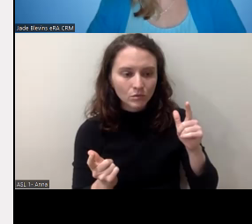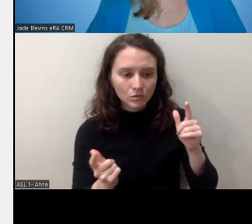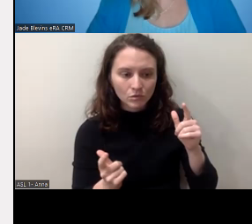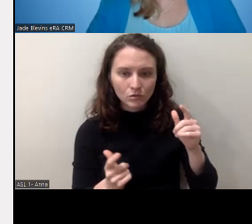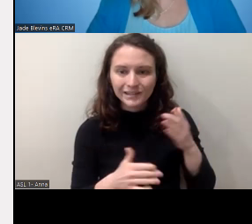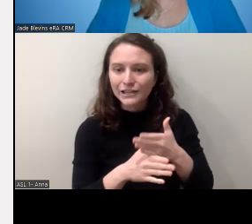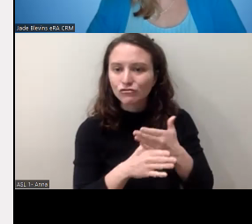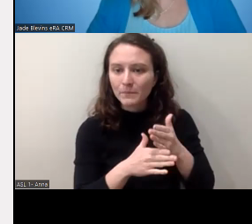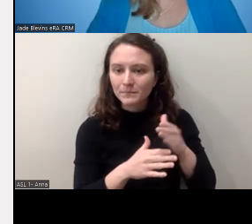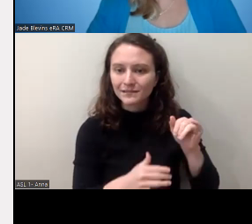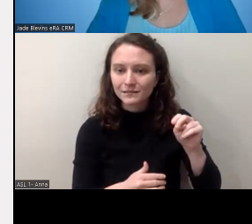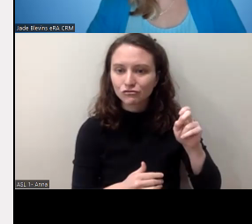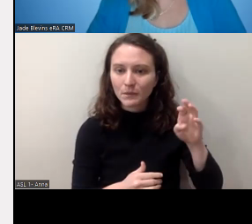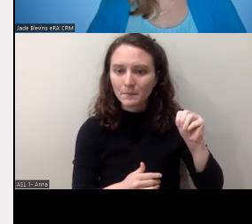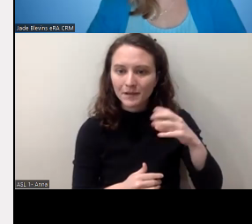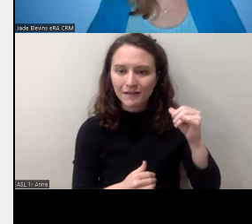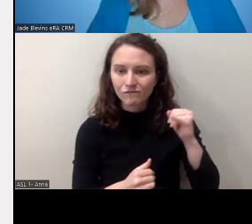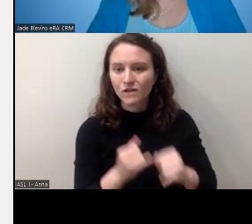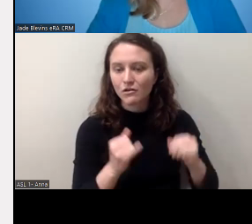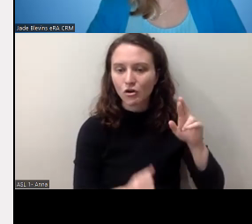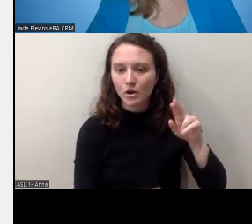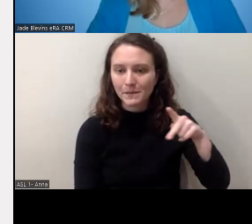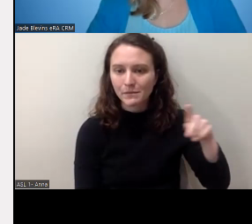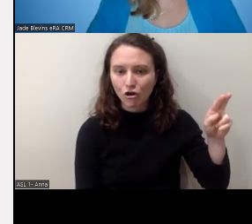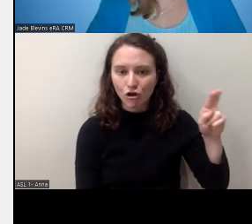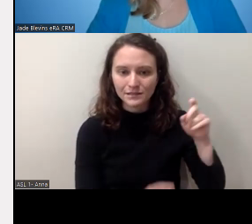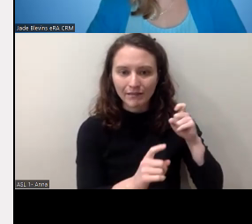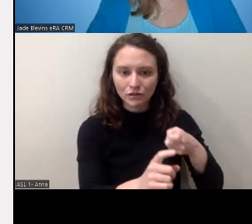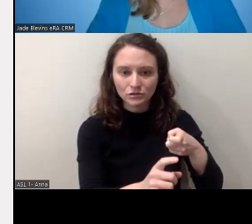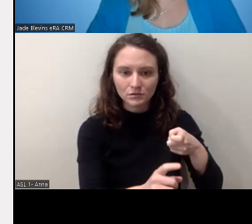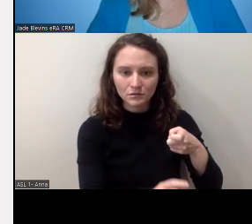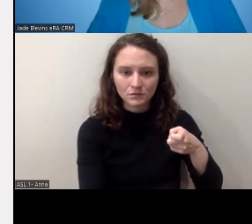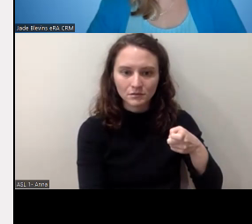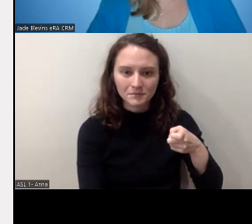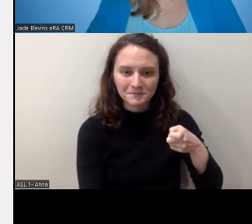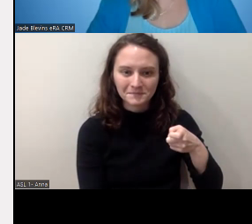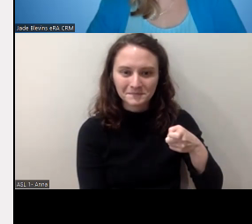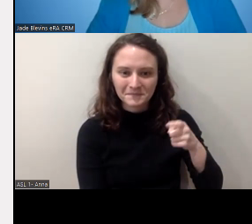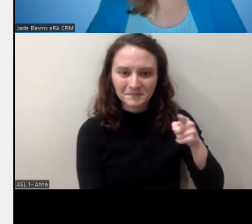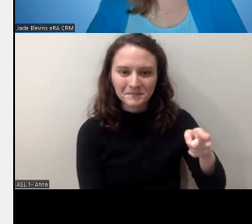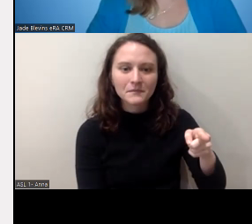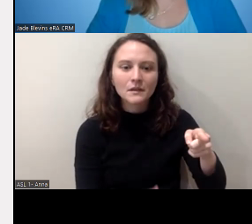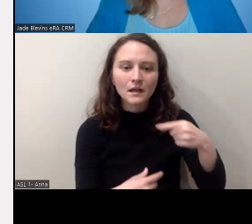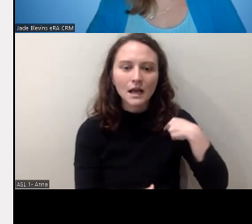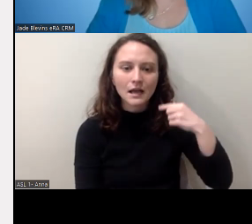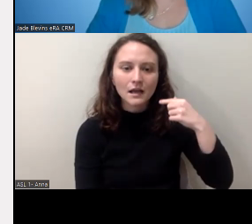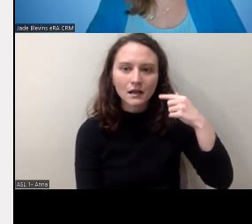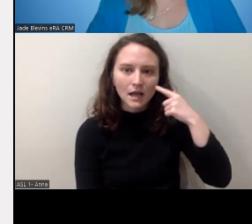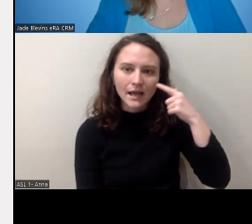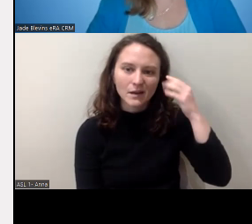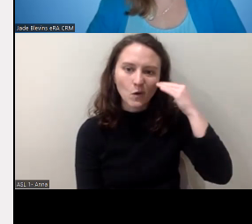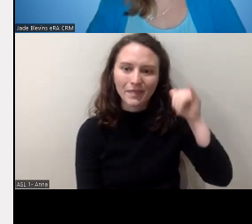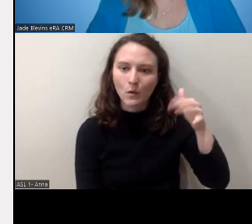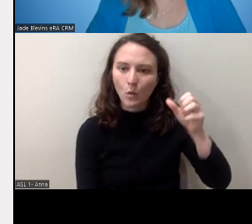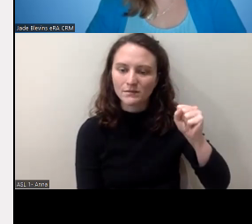interim and final RPPR delegation. But I need to double check that because I know that was an ask. I